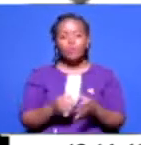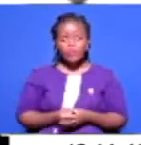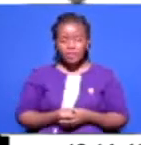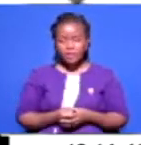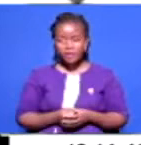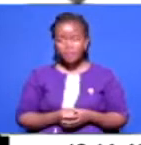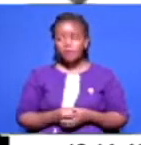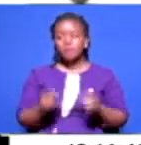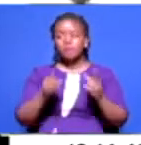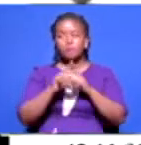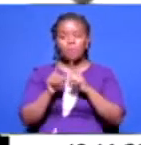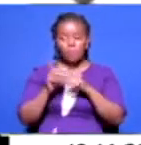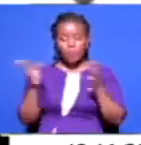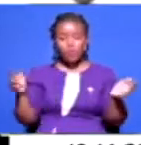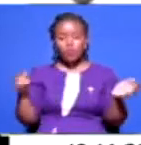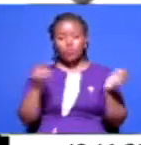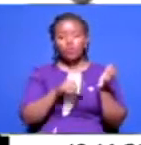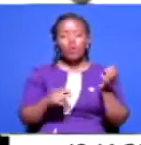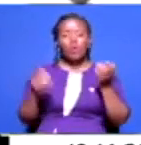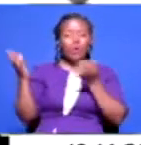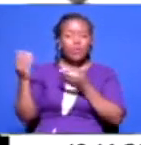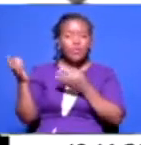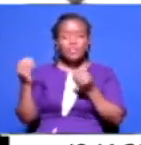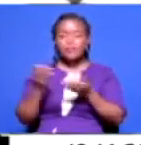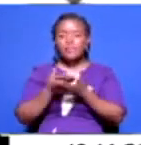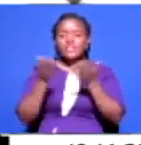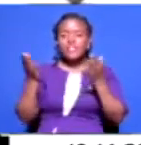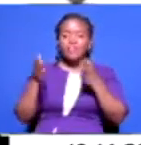We expect everybody to seek